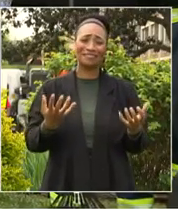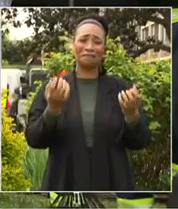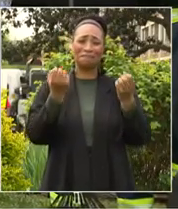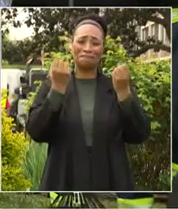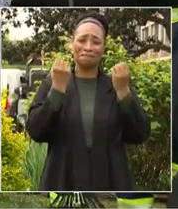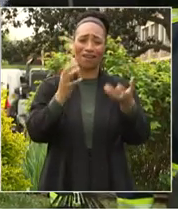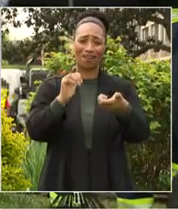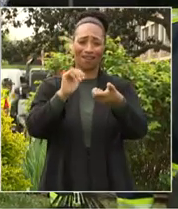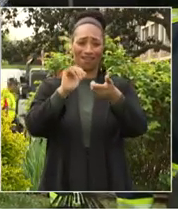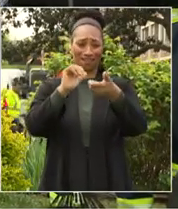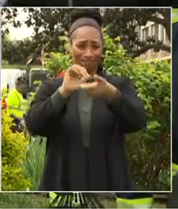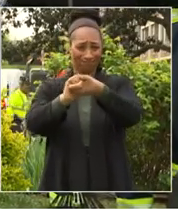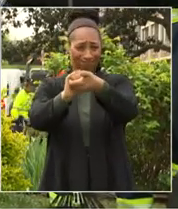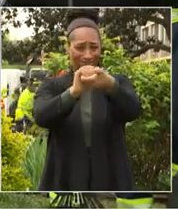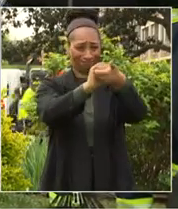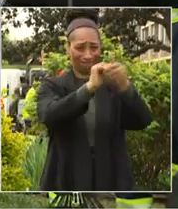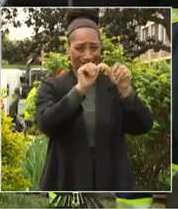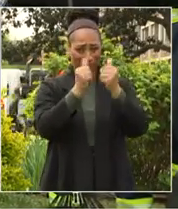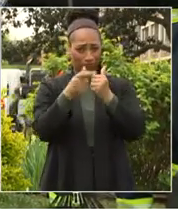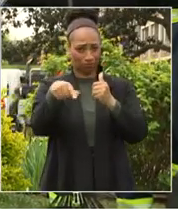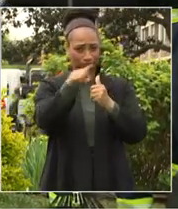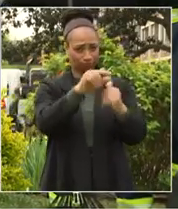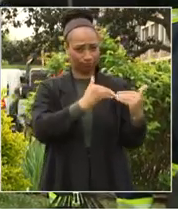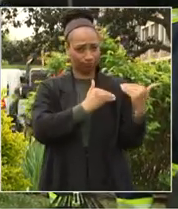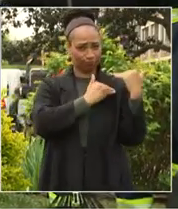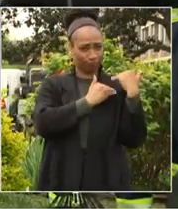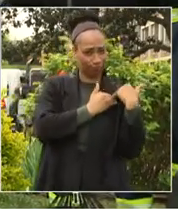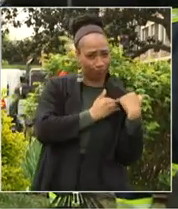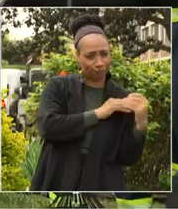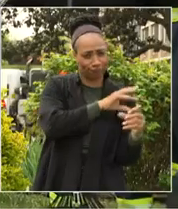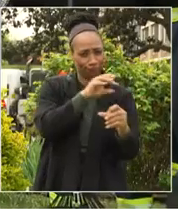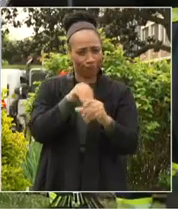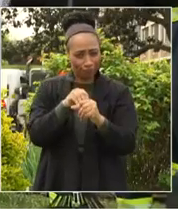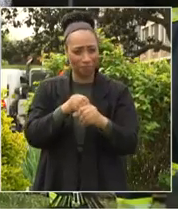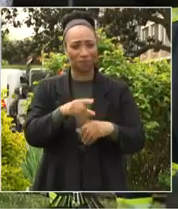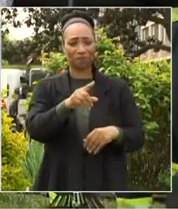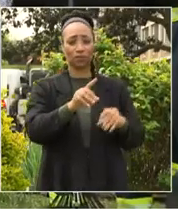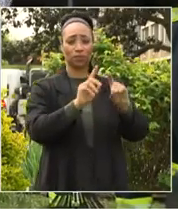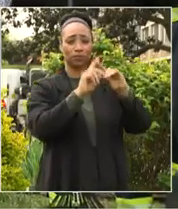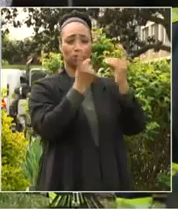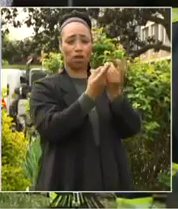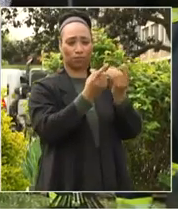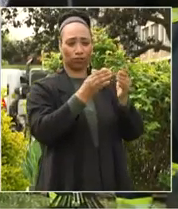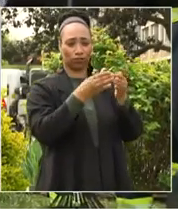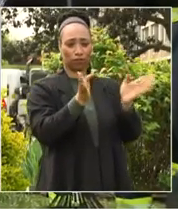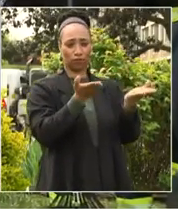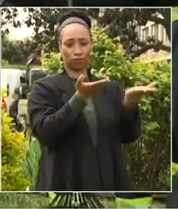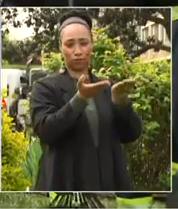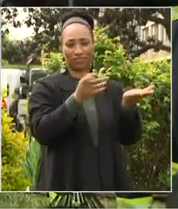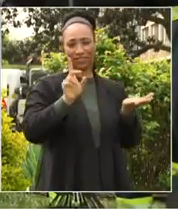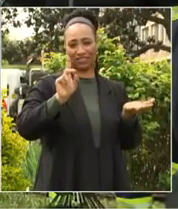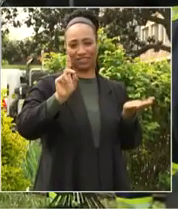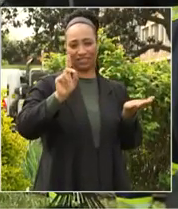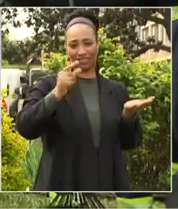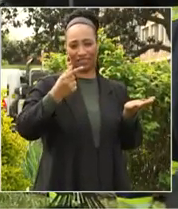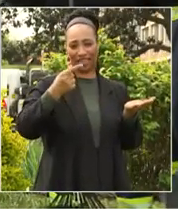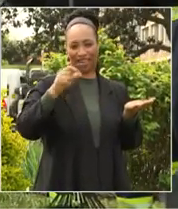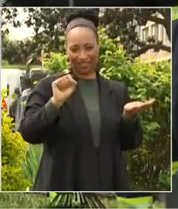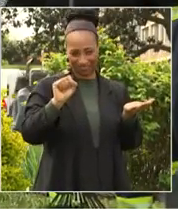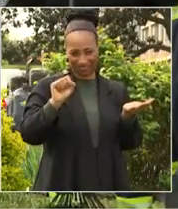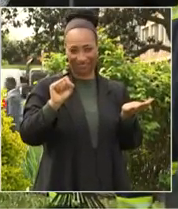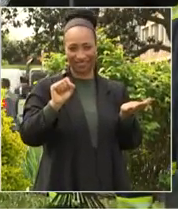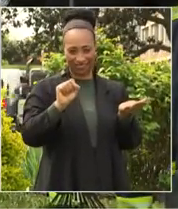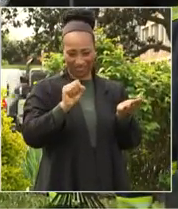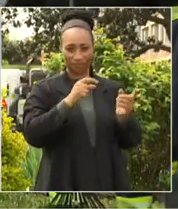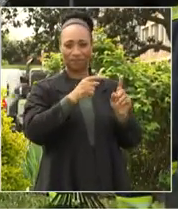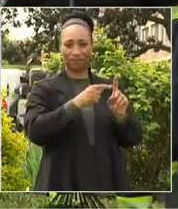the Department of General Services, led by Delano Hunter. I don't know if Delano is here. Give our DGS teams